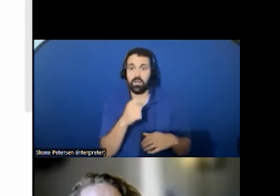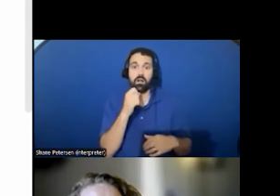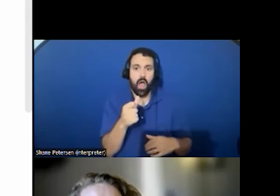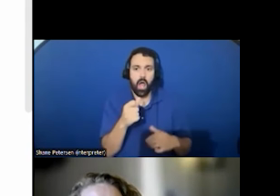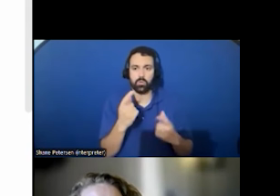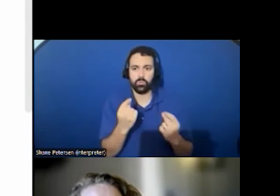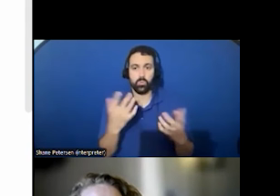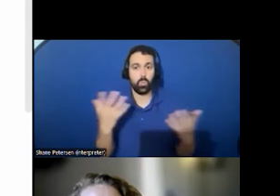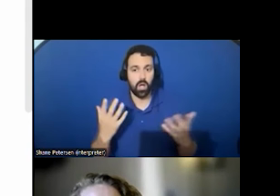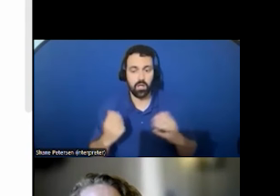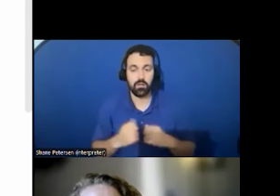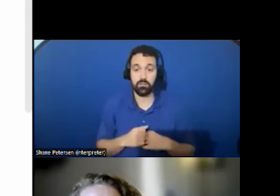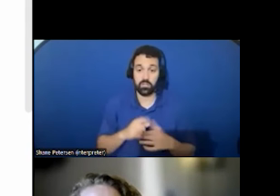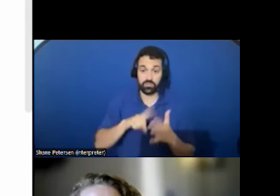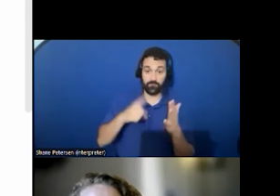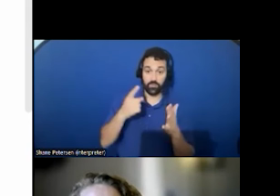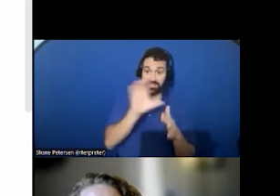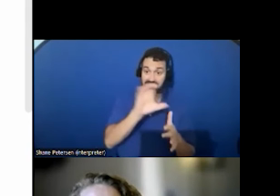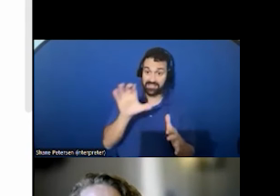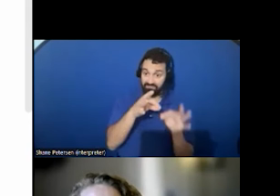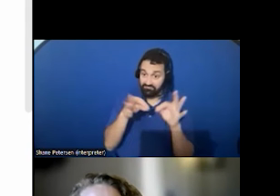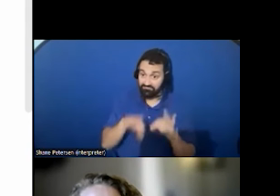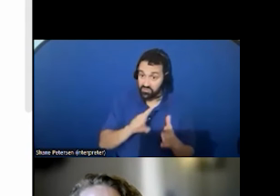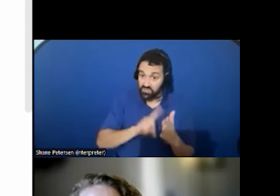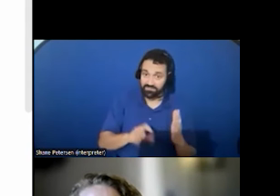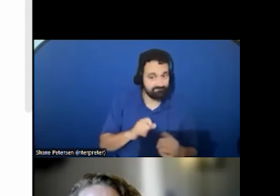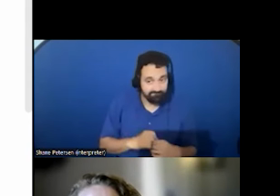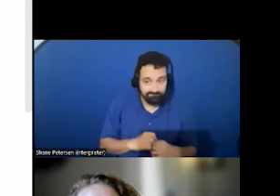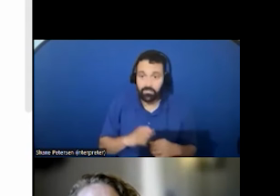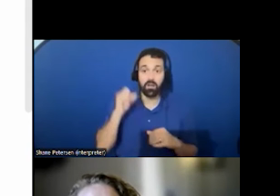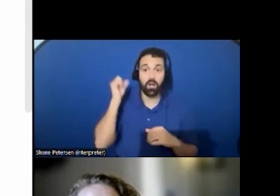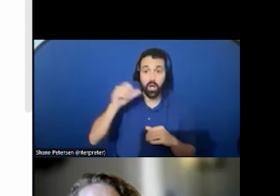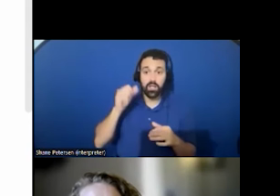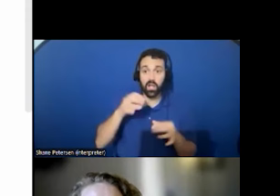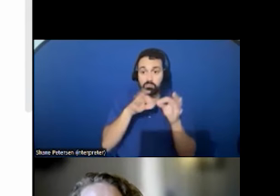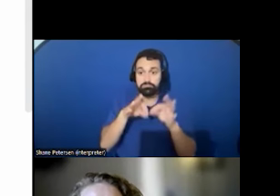check for closed captions, audio descriptions, anything